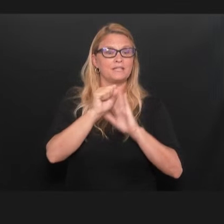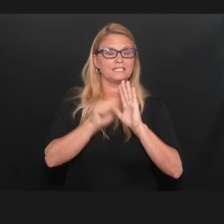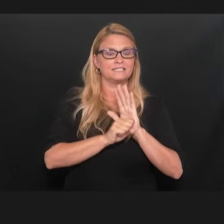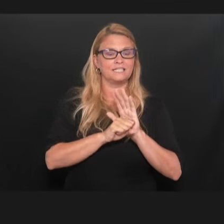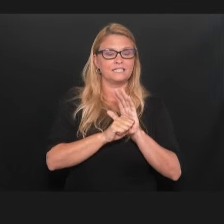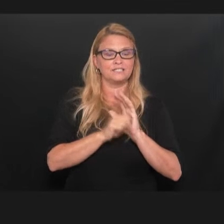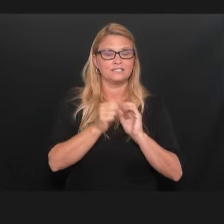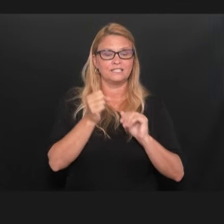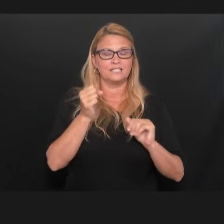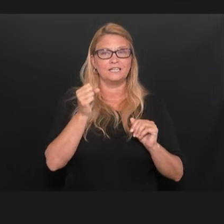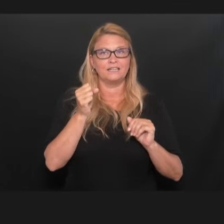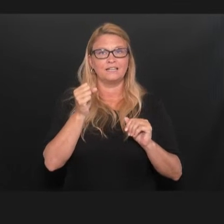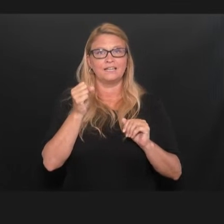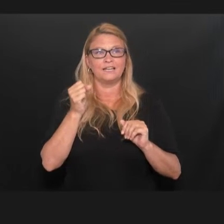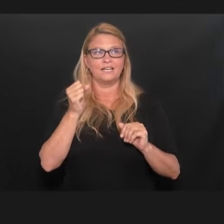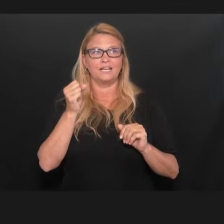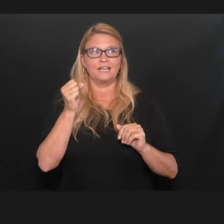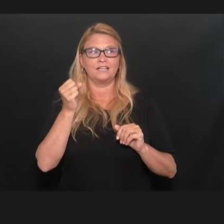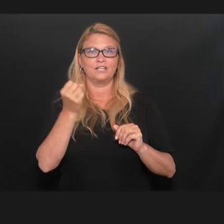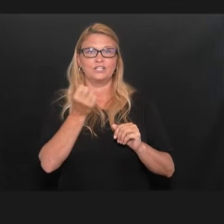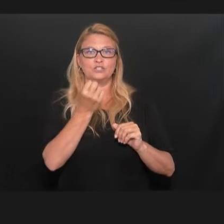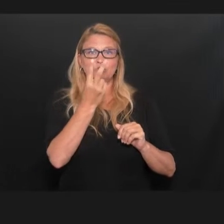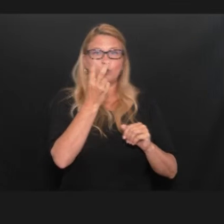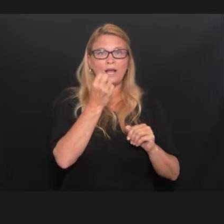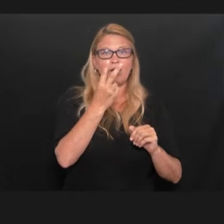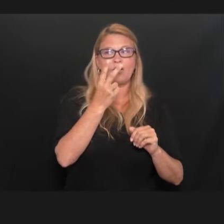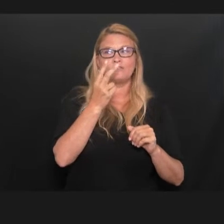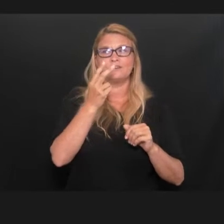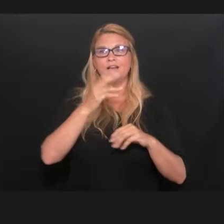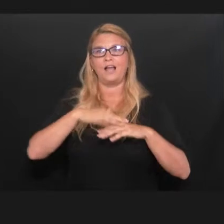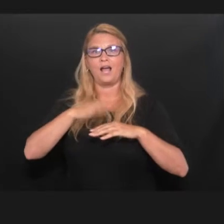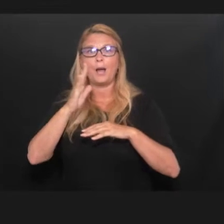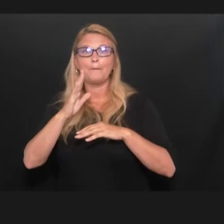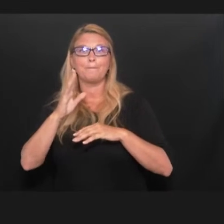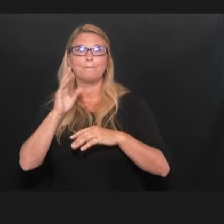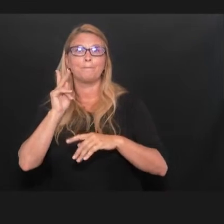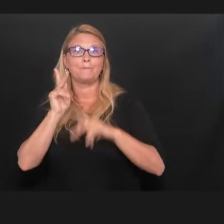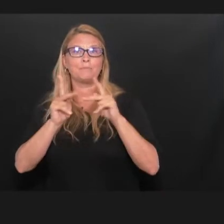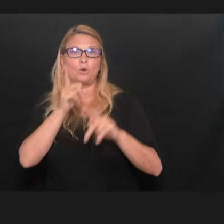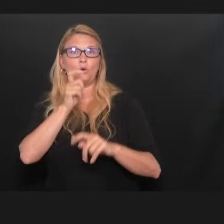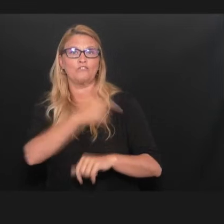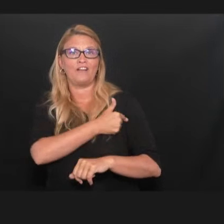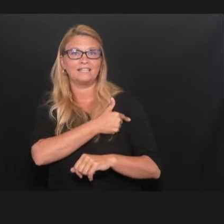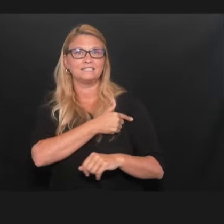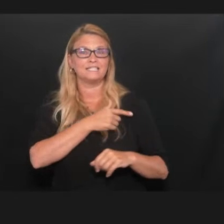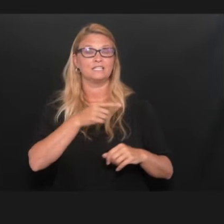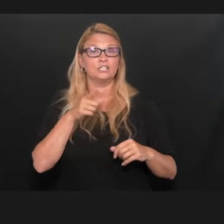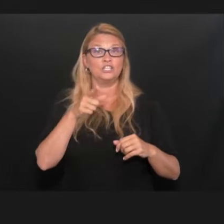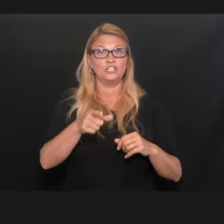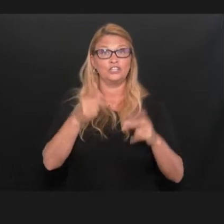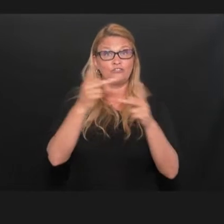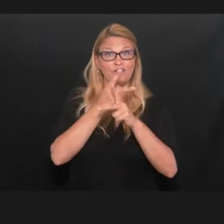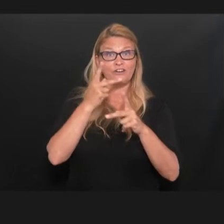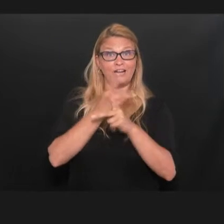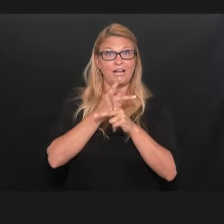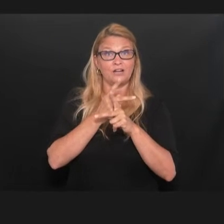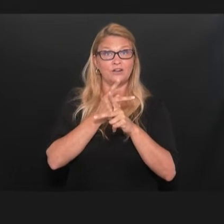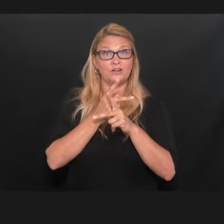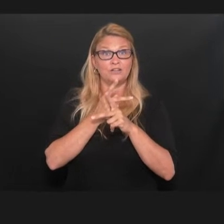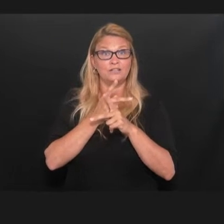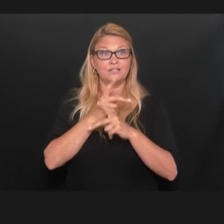at least one dose and 12 plus fully vaccinated for the population which is eligible, which you guys have figured out to be